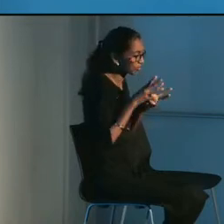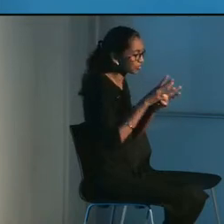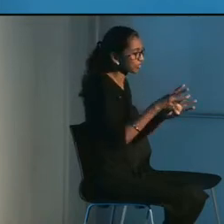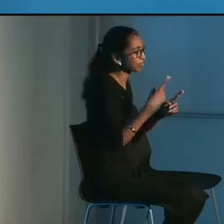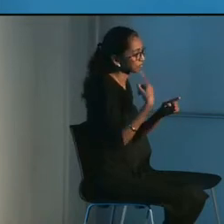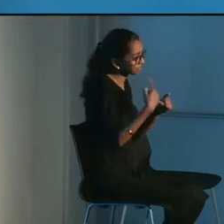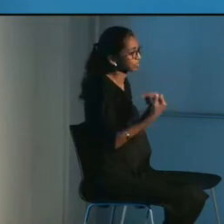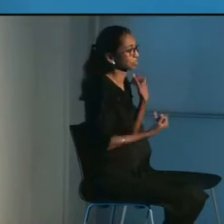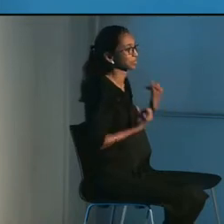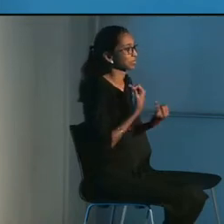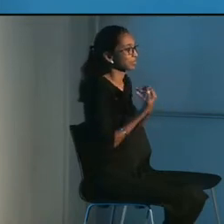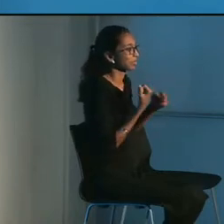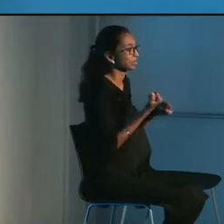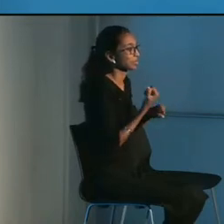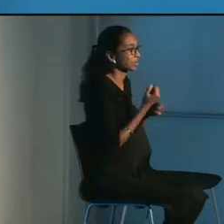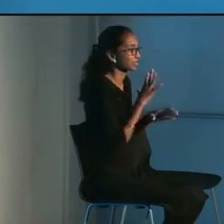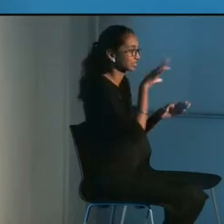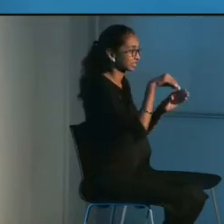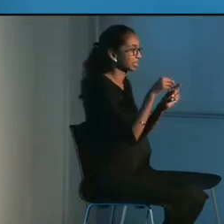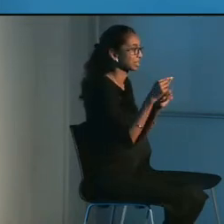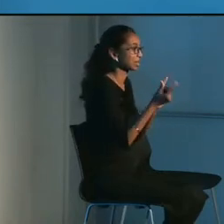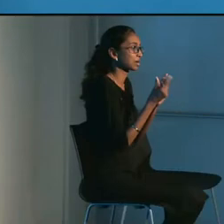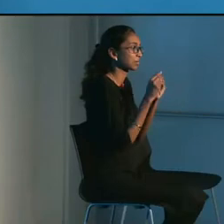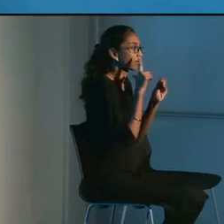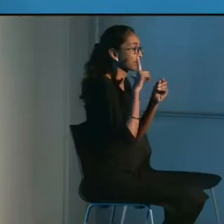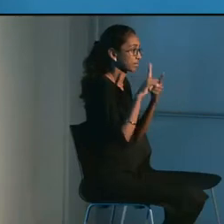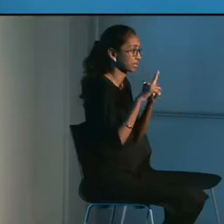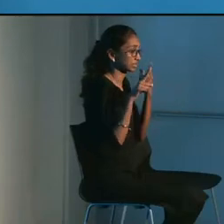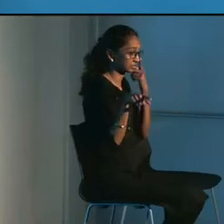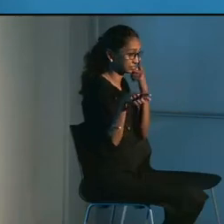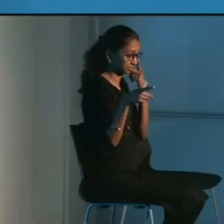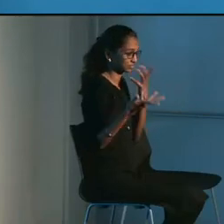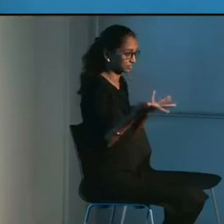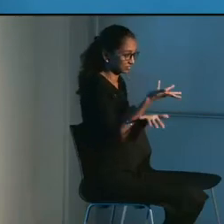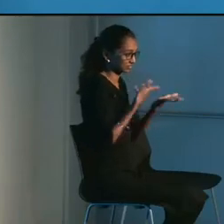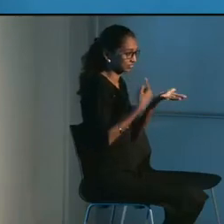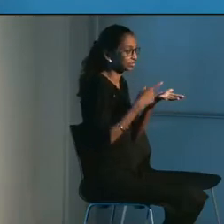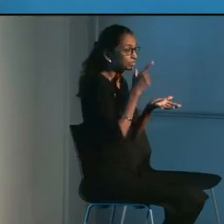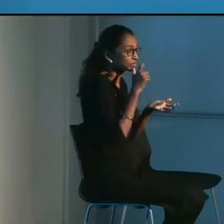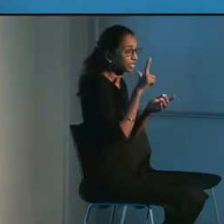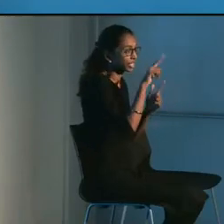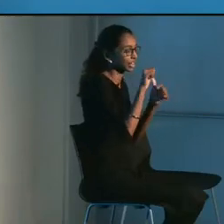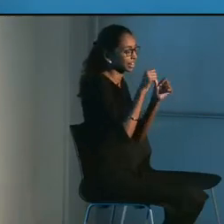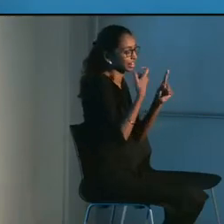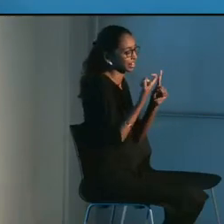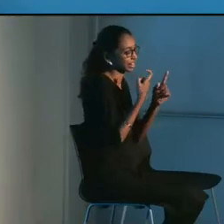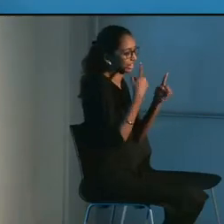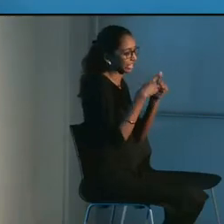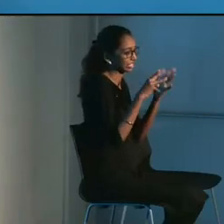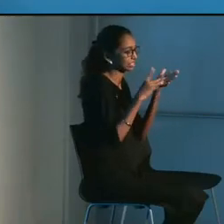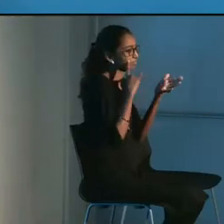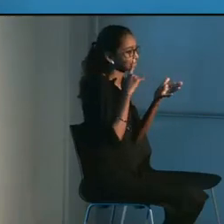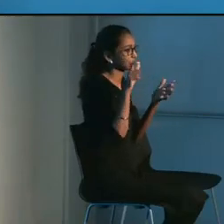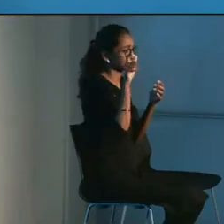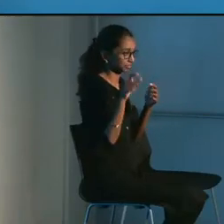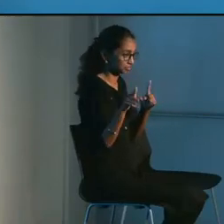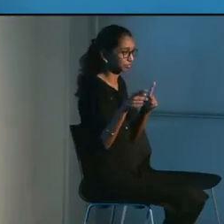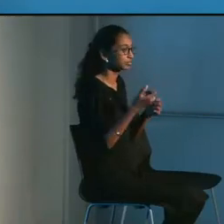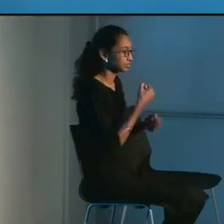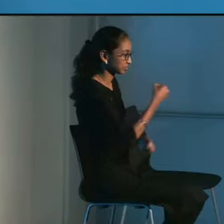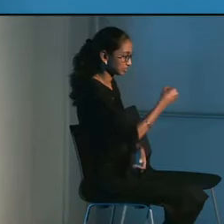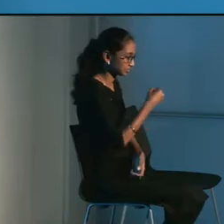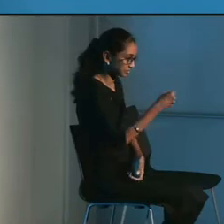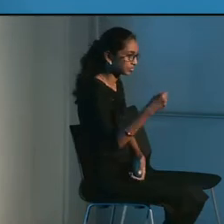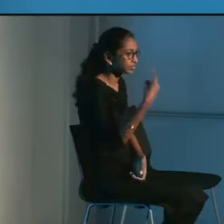while making their work in public? The panel is moderated by Lakshmi Murthy, with panelists who also focus on